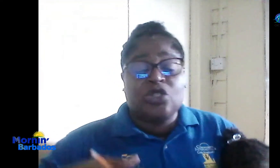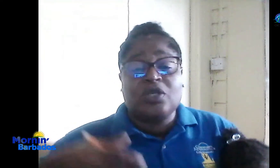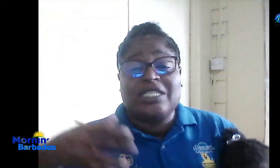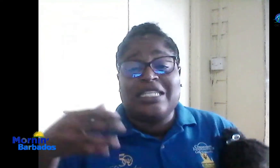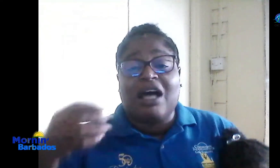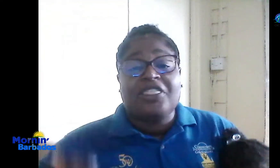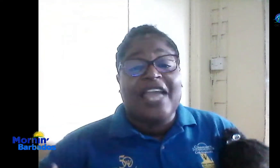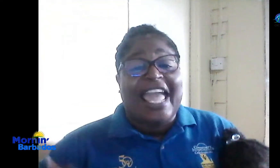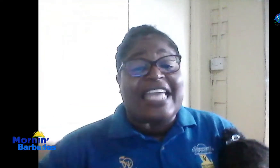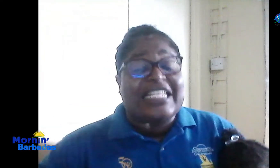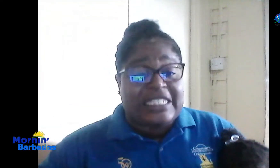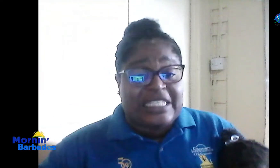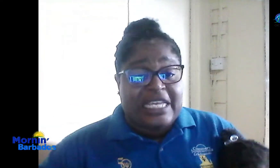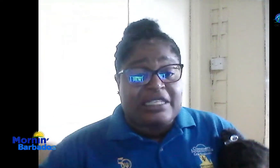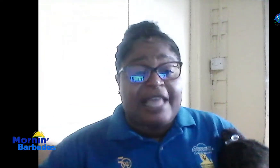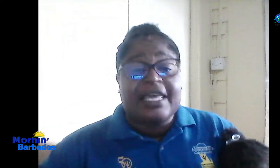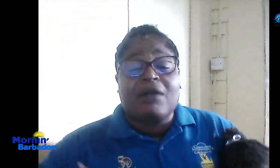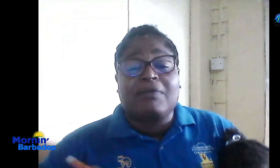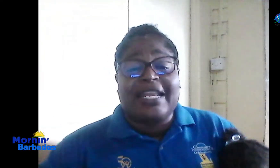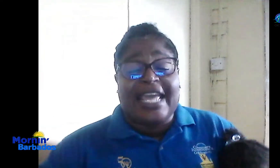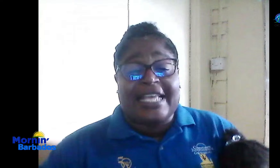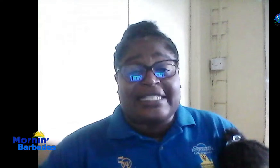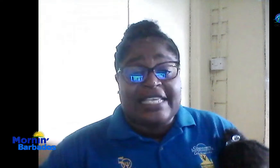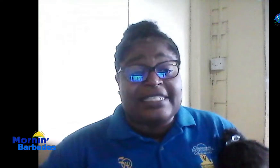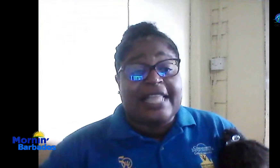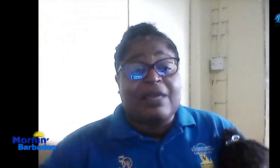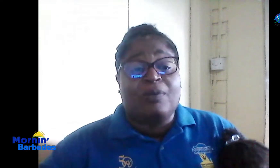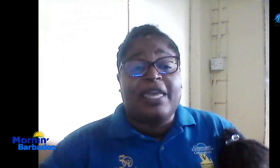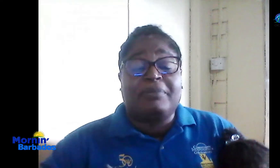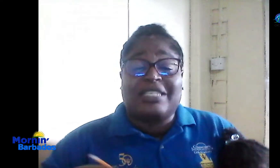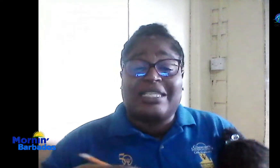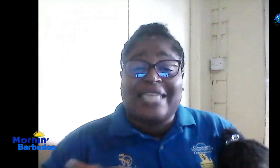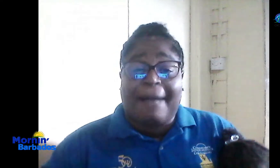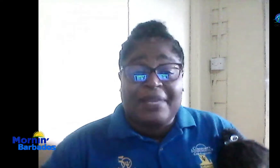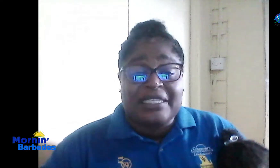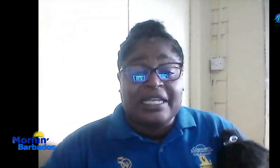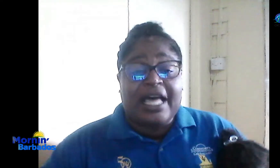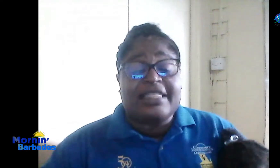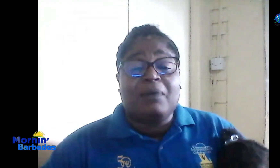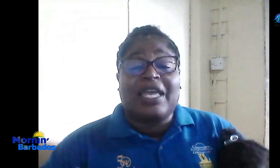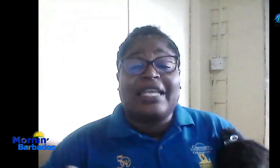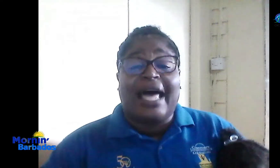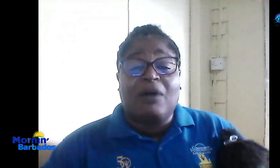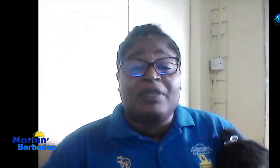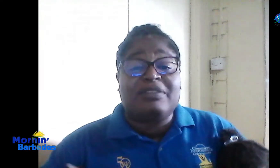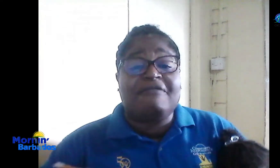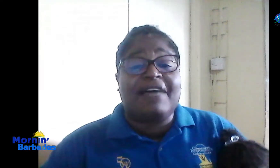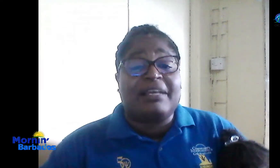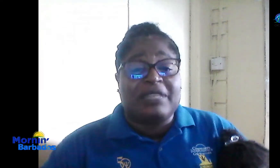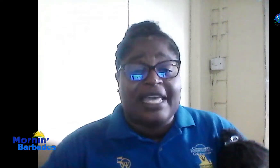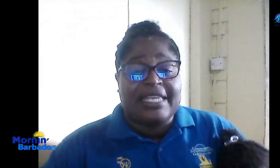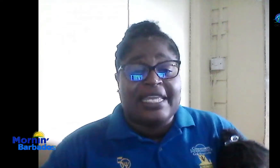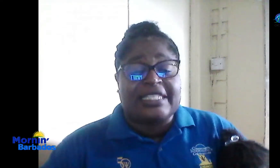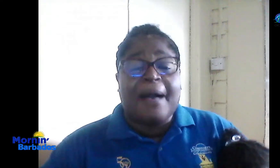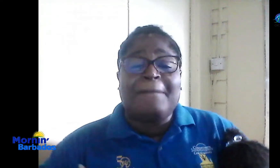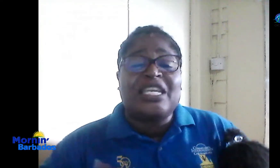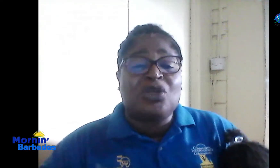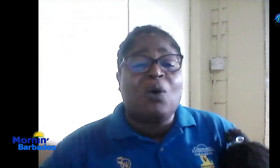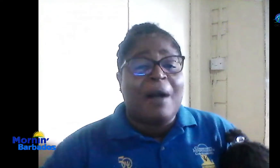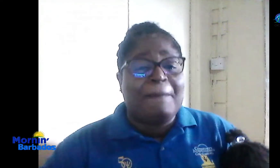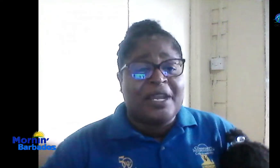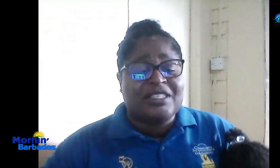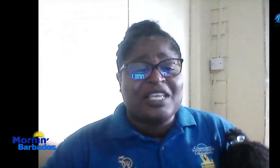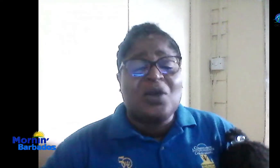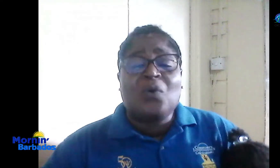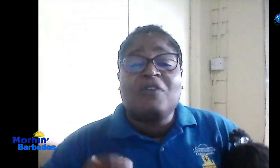other opportunities, other agencies that already exist that they will be able to tap into, that can help them develop the ideas. But